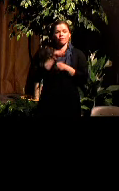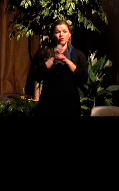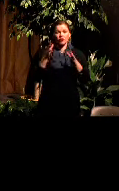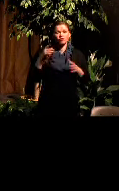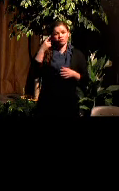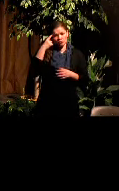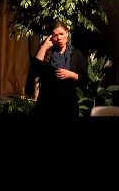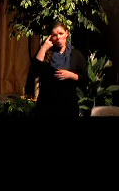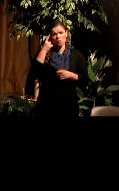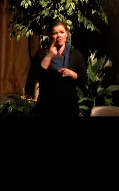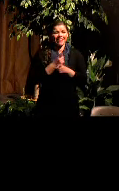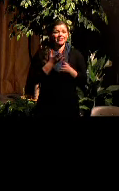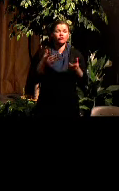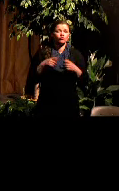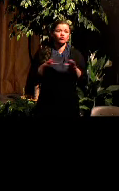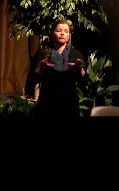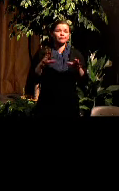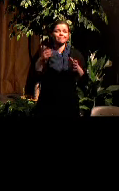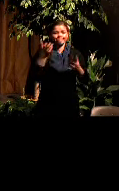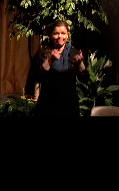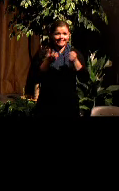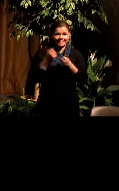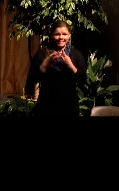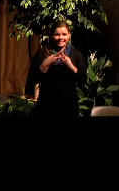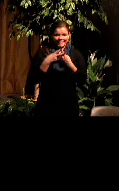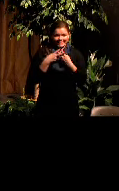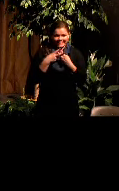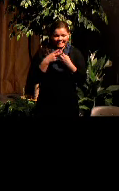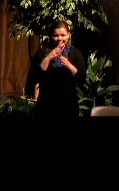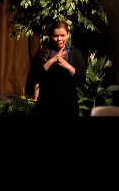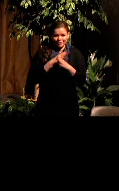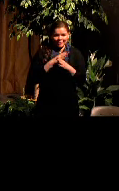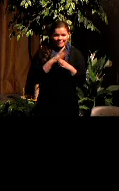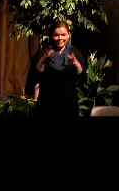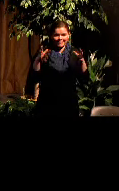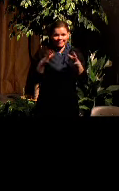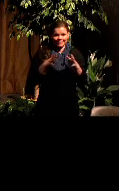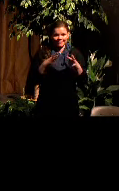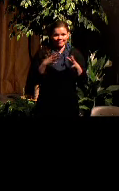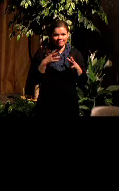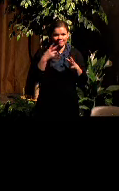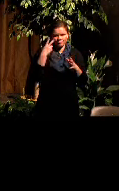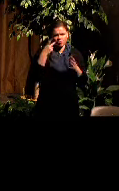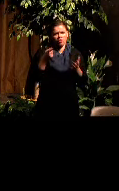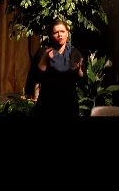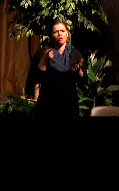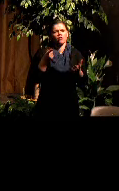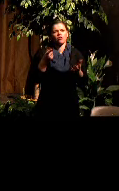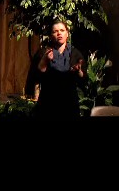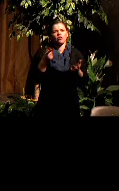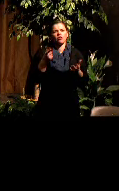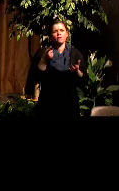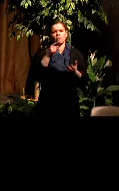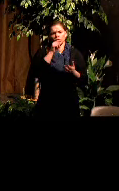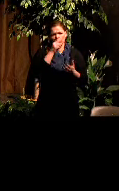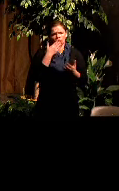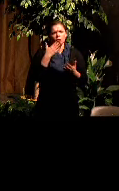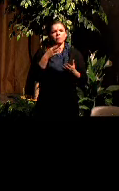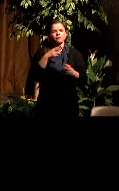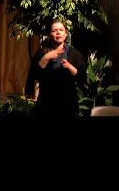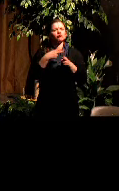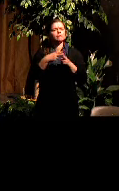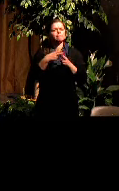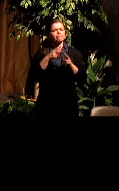thing to do. They were very excited about something that somebody saw, and they were reputable, and they followed up on it in the way they should have from a